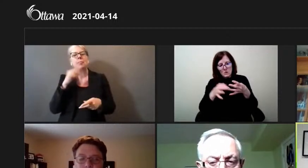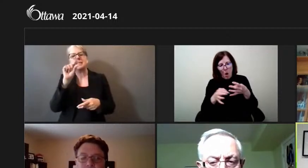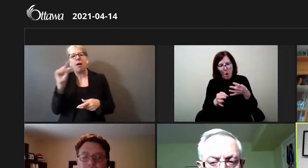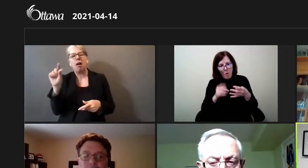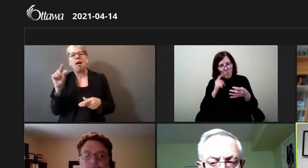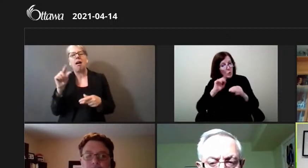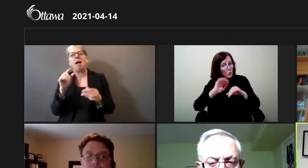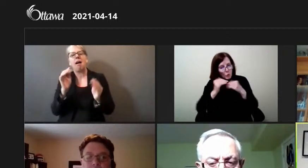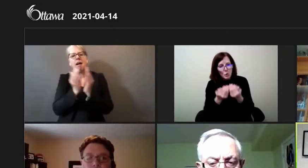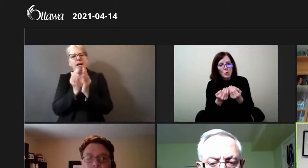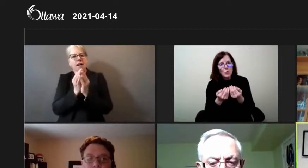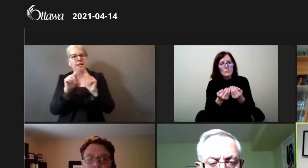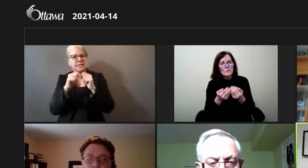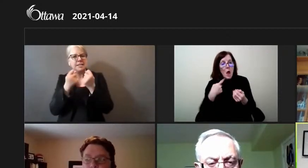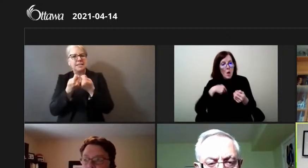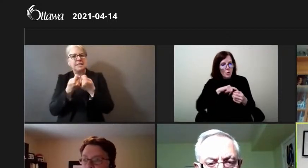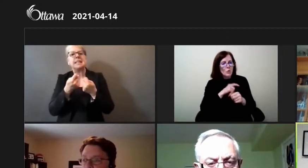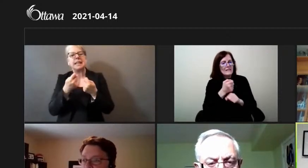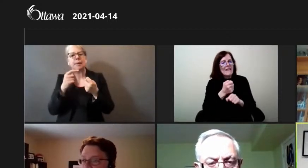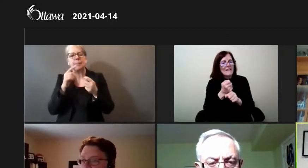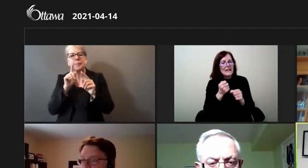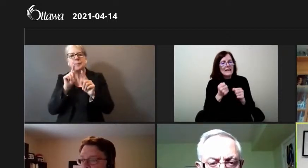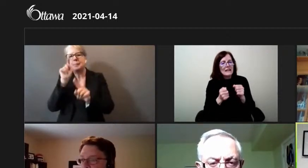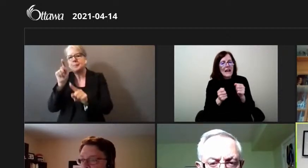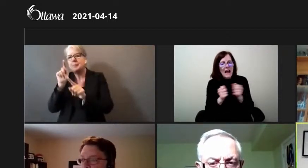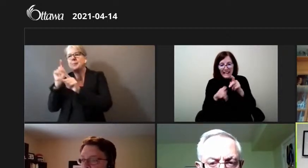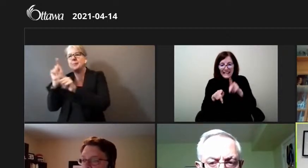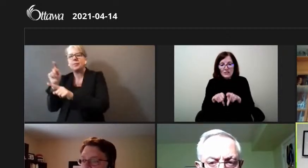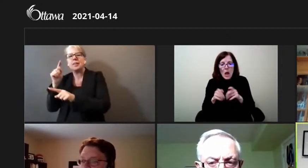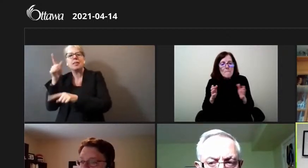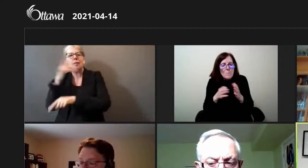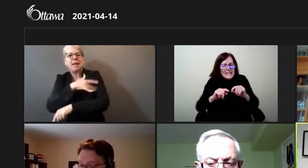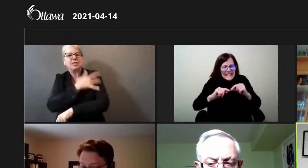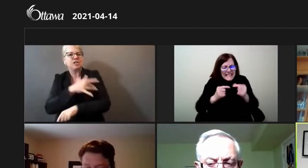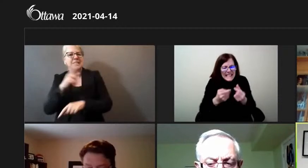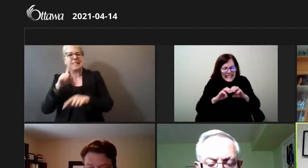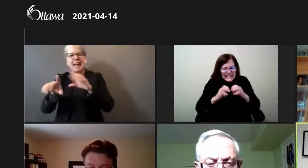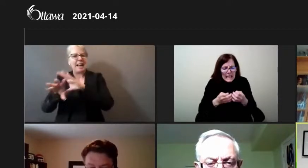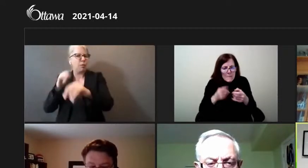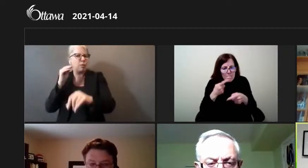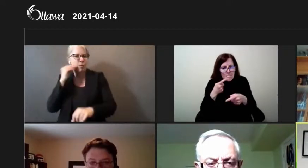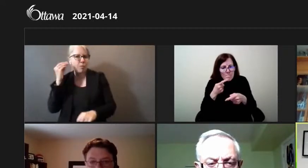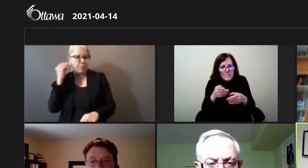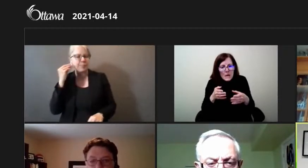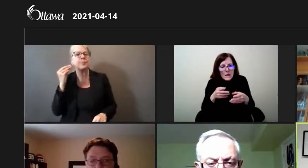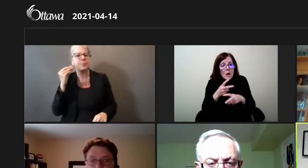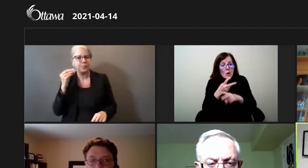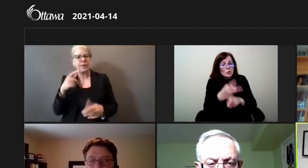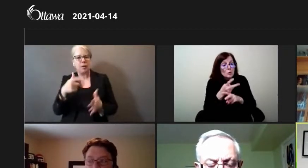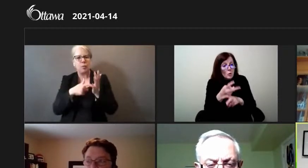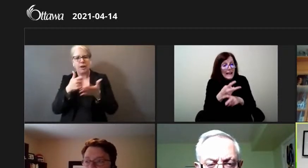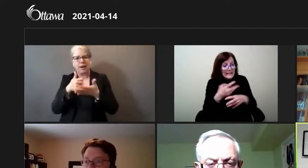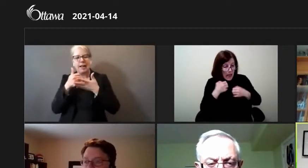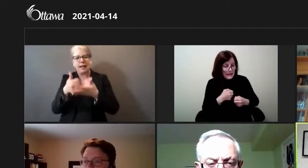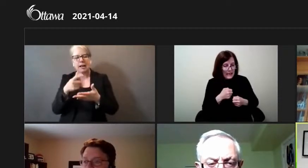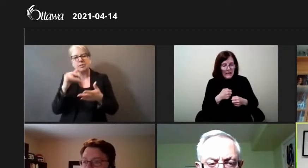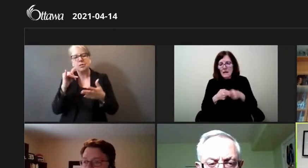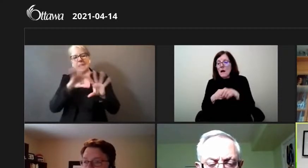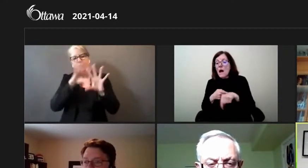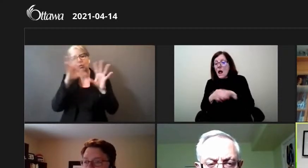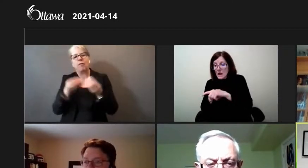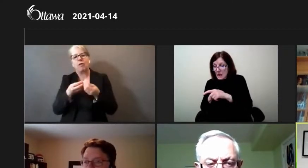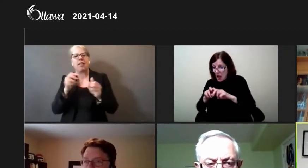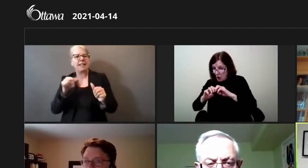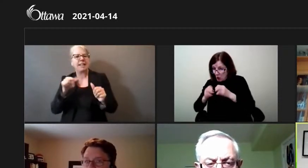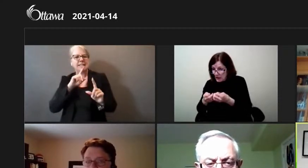that goes and do those one-off patients that require help. So that's kind of broadly the answer. And I